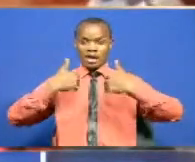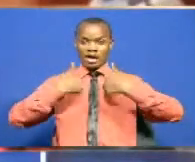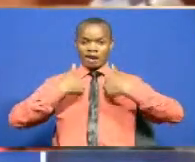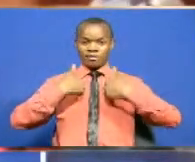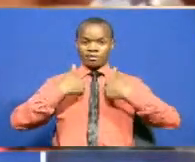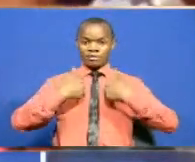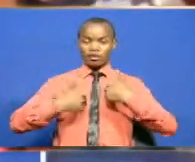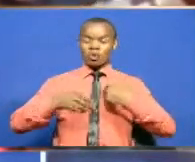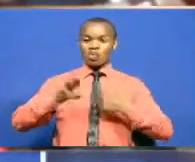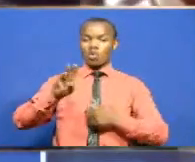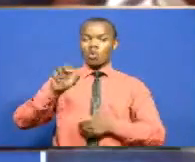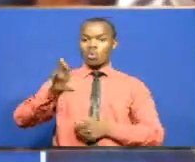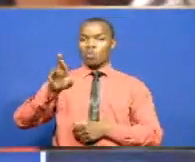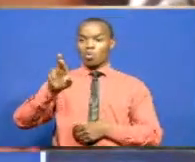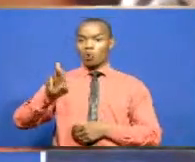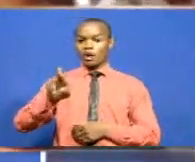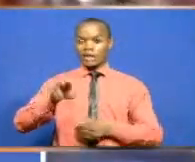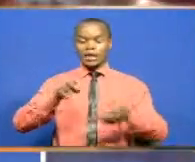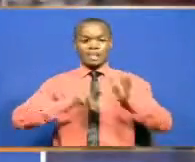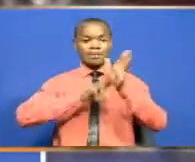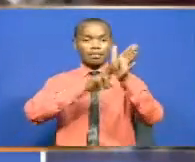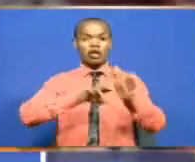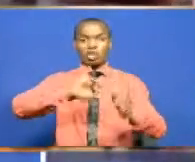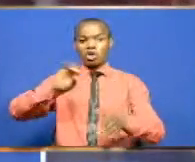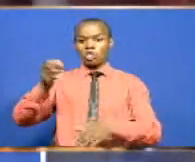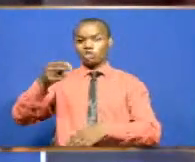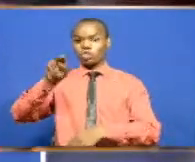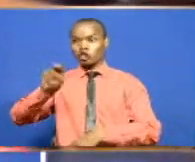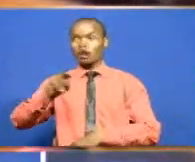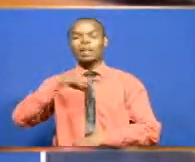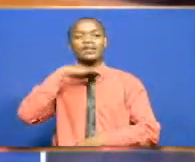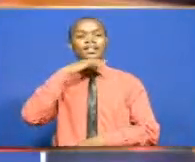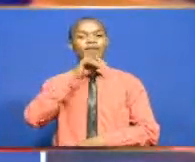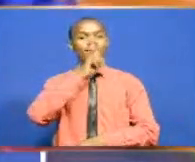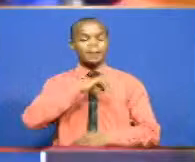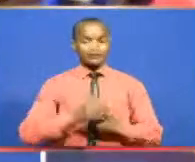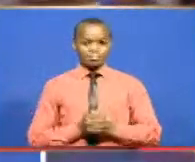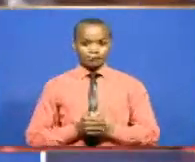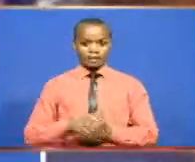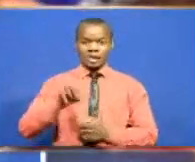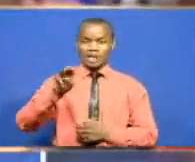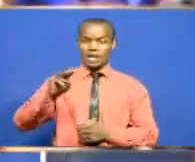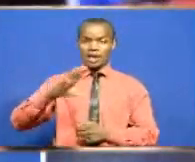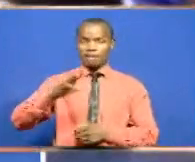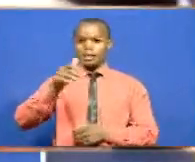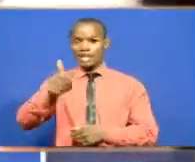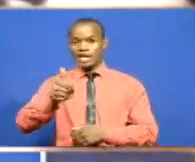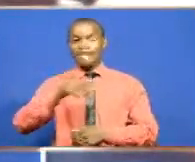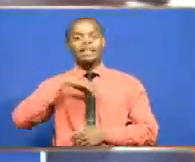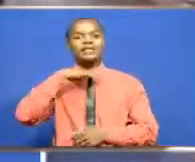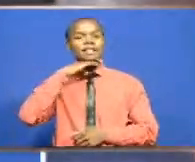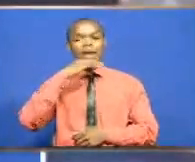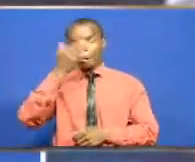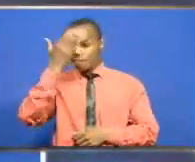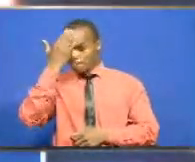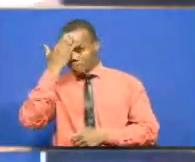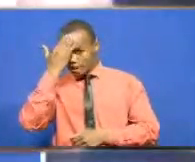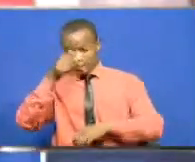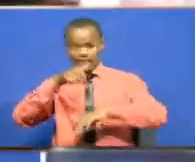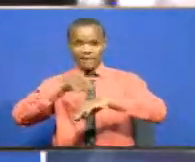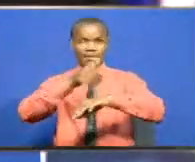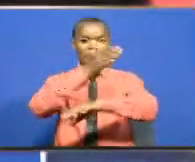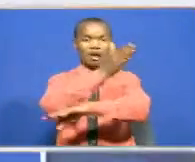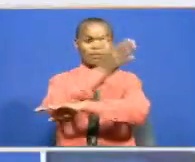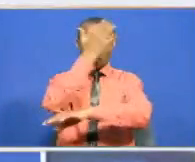Ward Representative John Njuguna Njenga. The MCA is reported to have passed on Monday afternoon after a